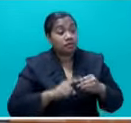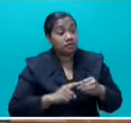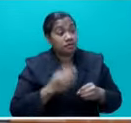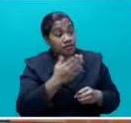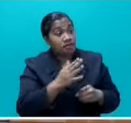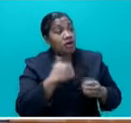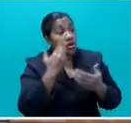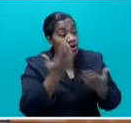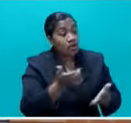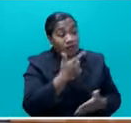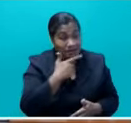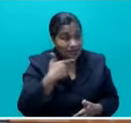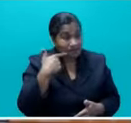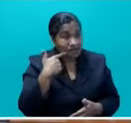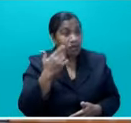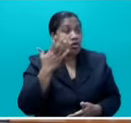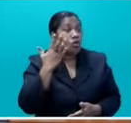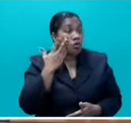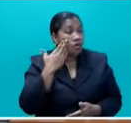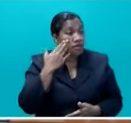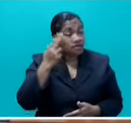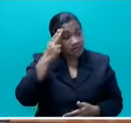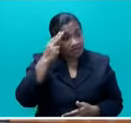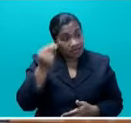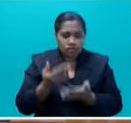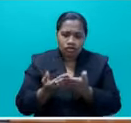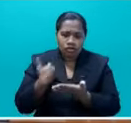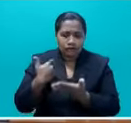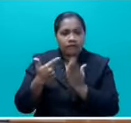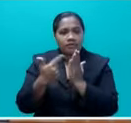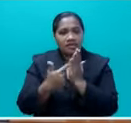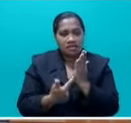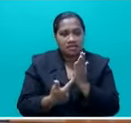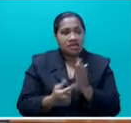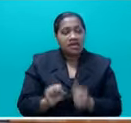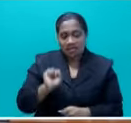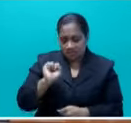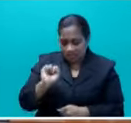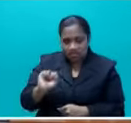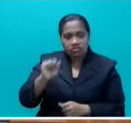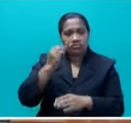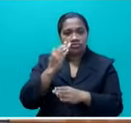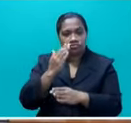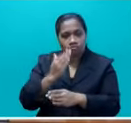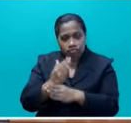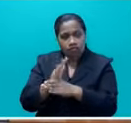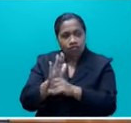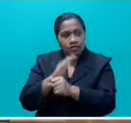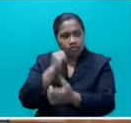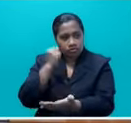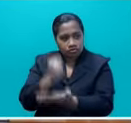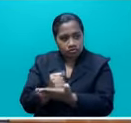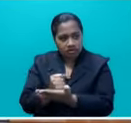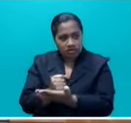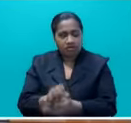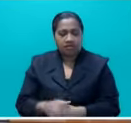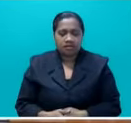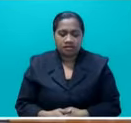does a person's name get off the list? That's his job, to ensure that a person's conviction is quashed, it gets off the